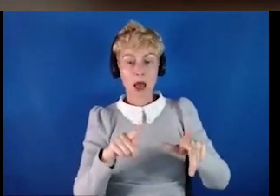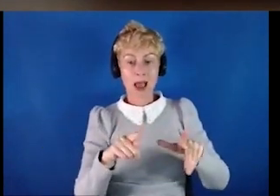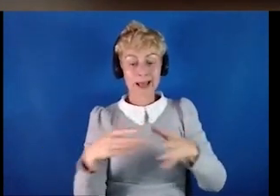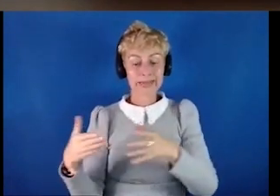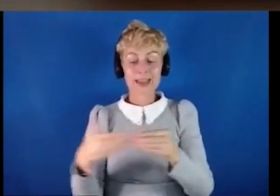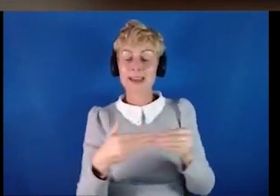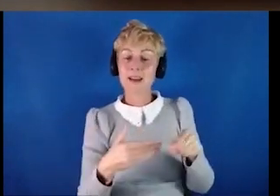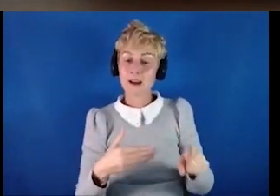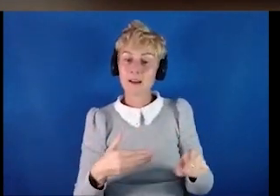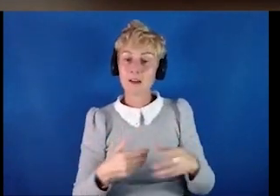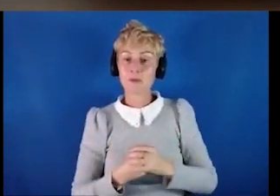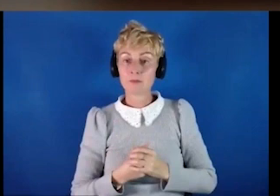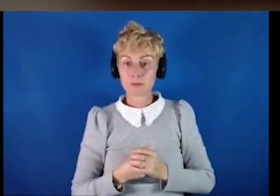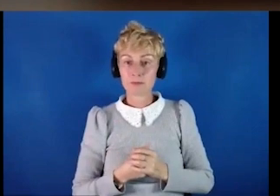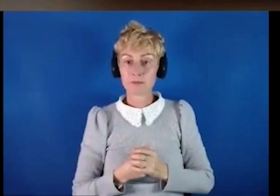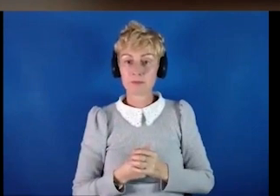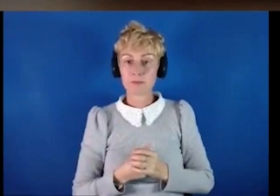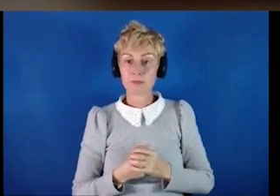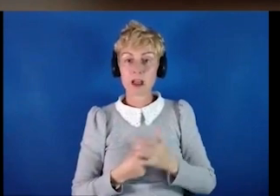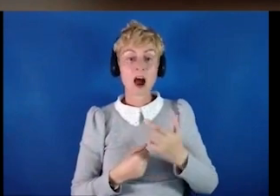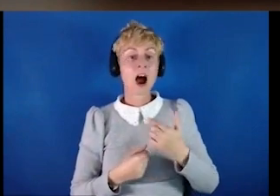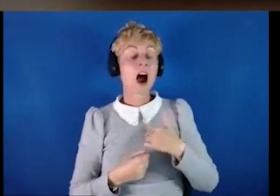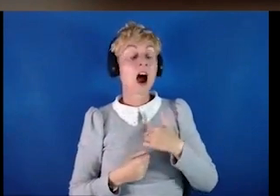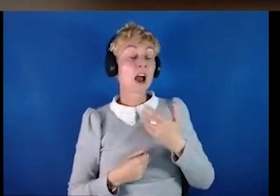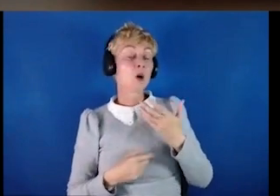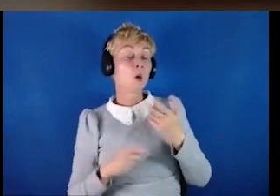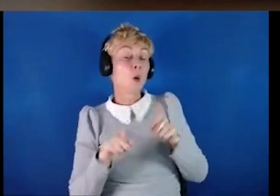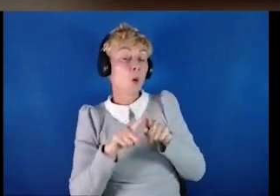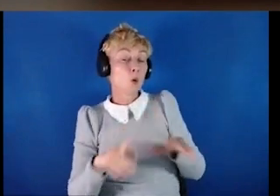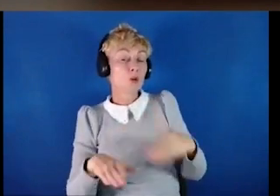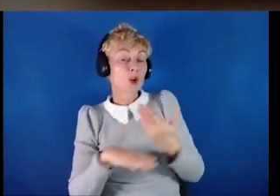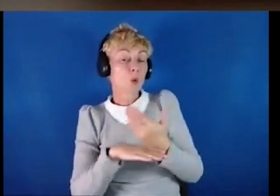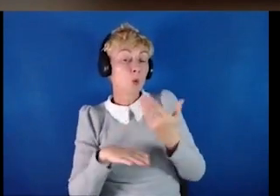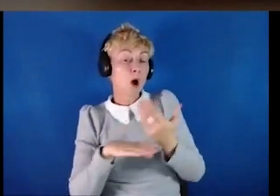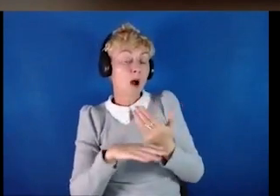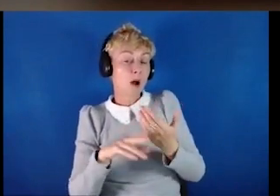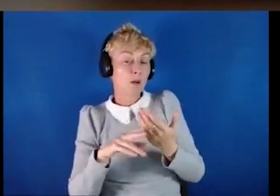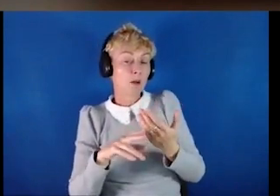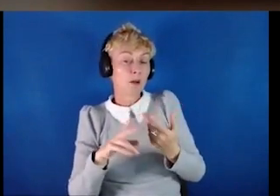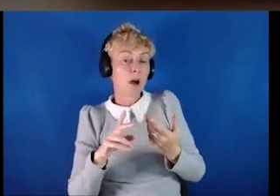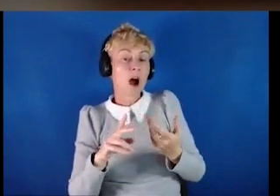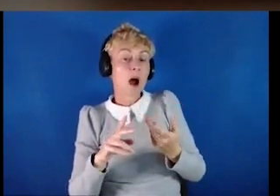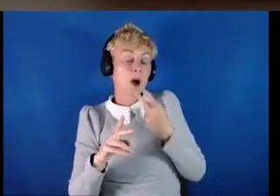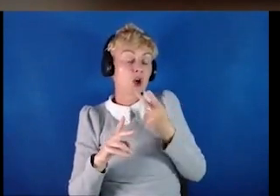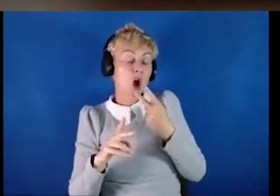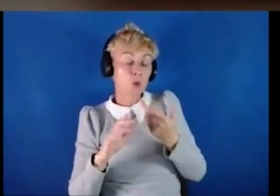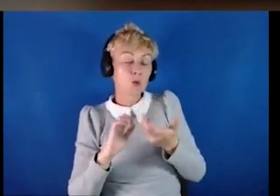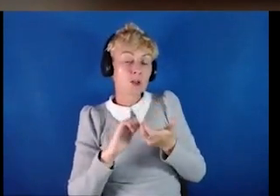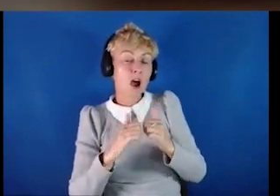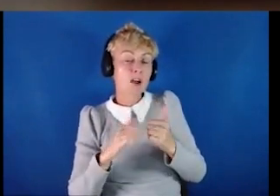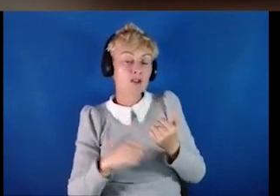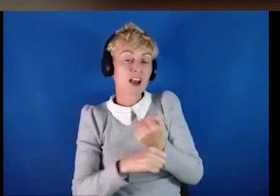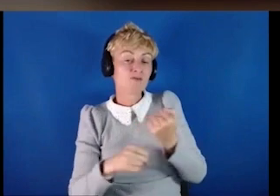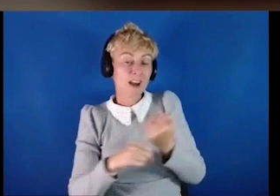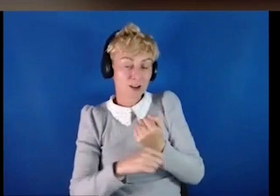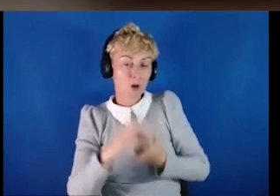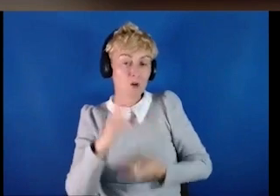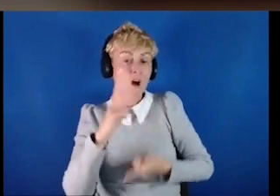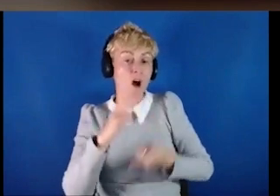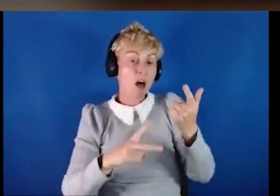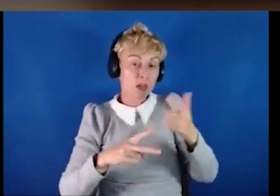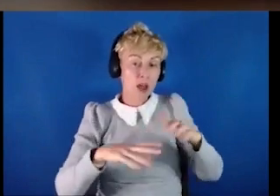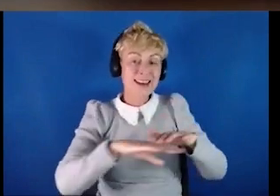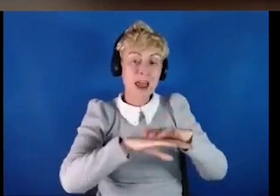hat on from another organisation where I'm a co-director. We are survivors